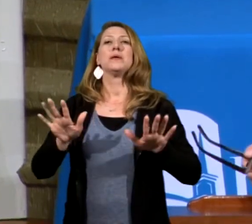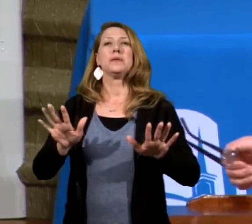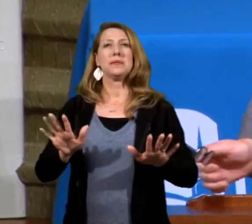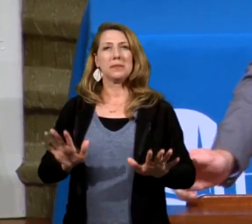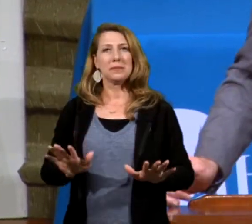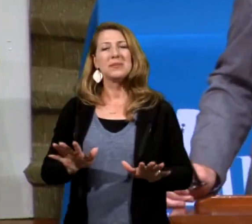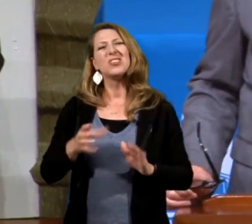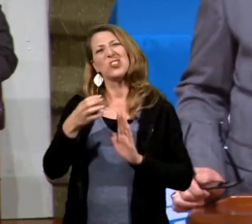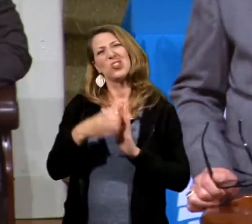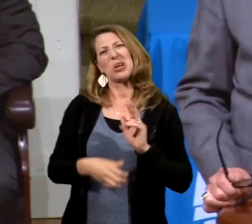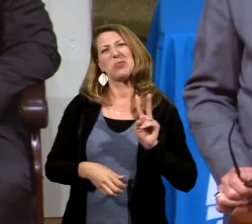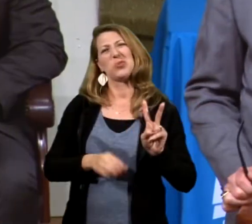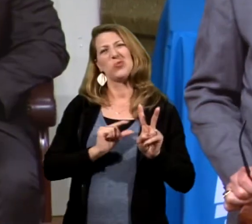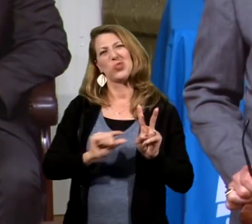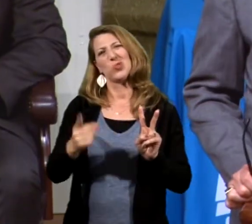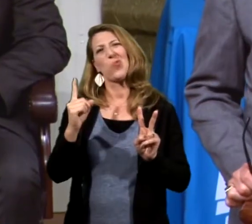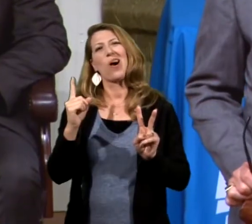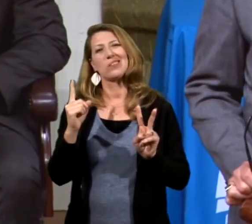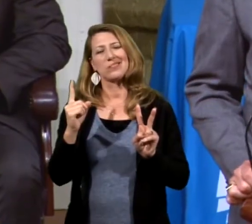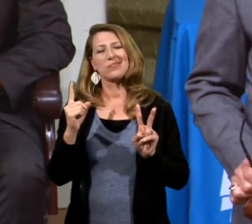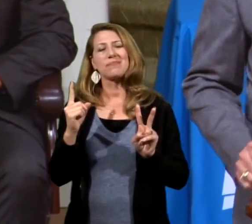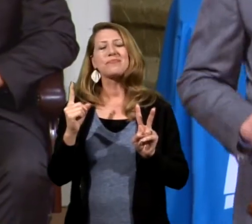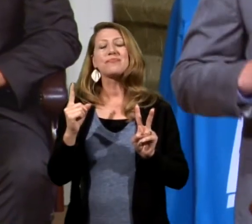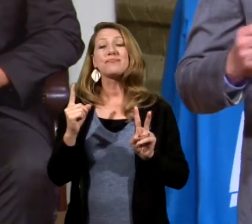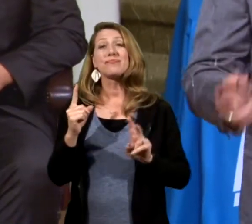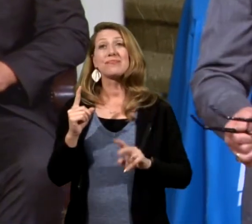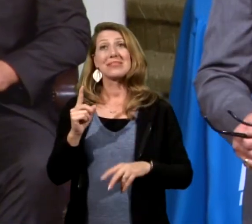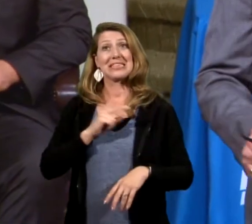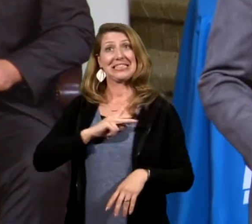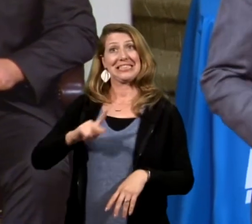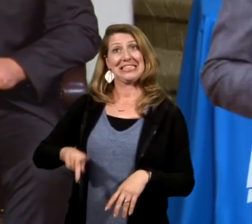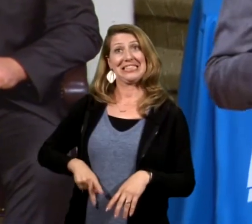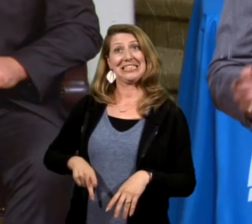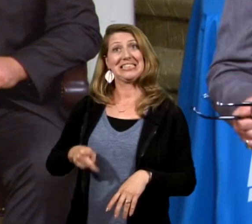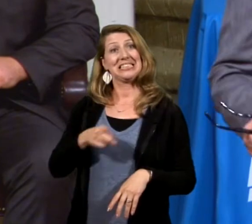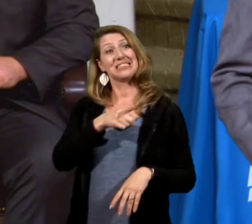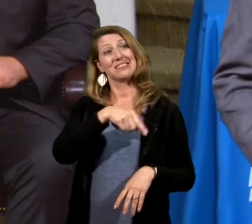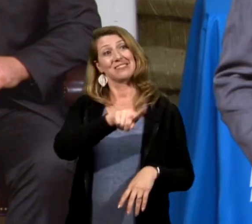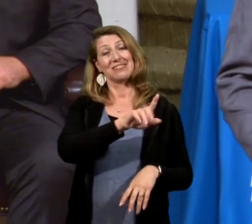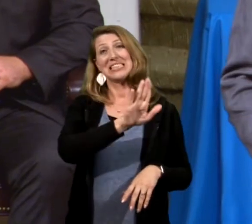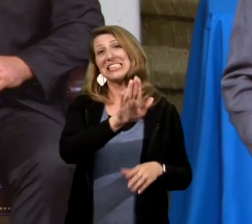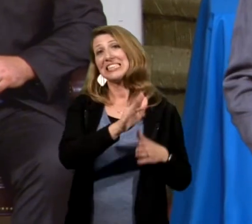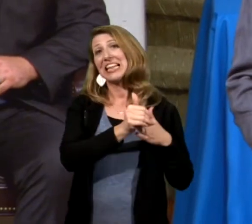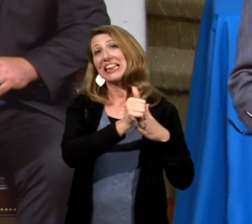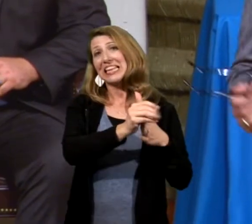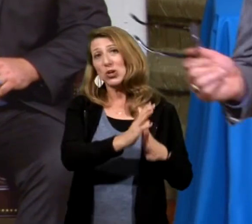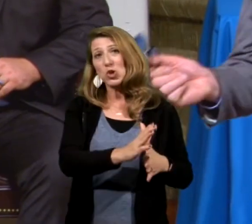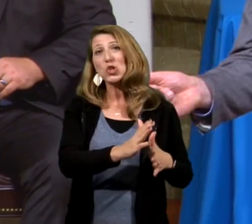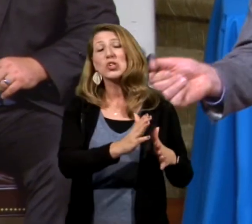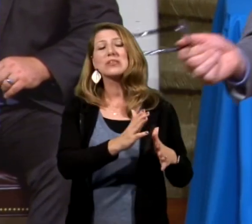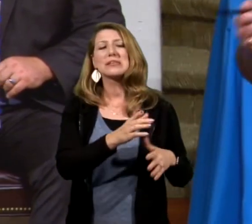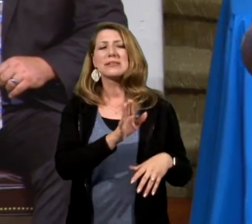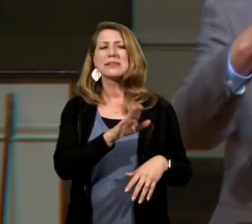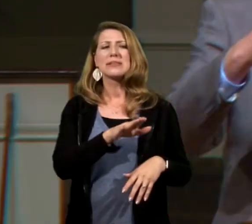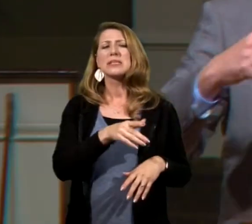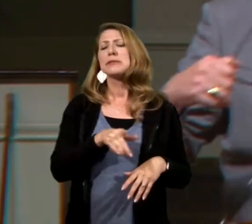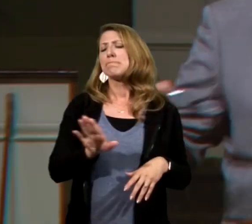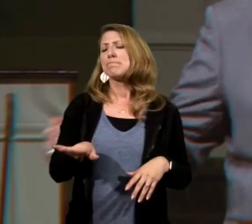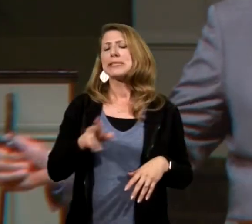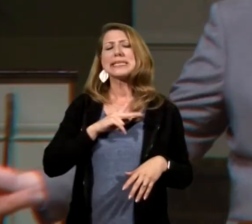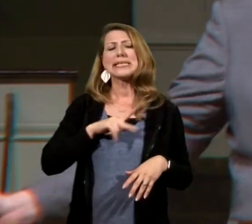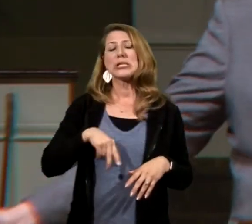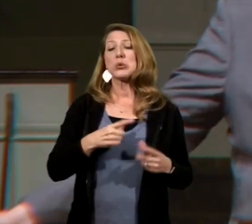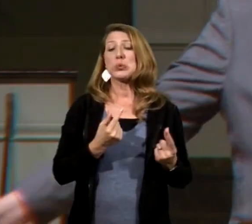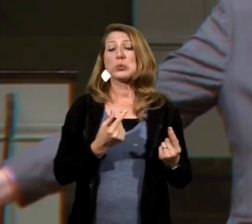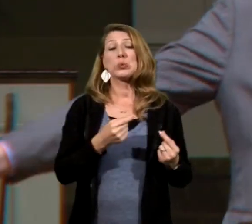anger, chapter 2 and verse number 1, and his leaders say, here's what you need to do. You need to round up all